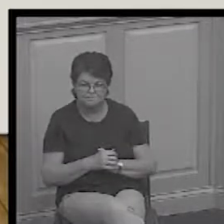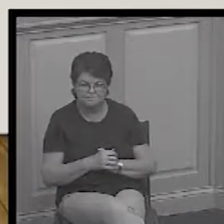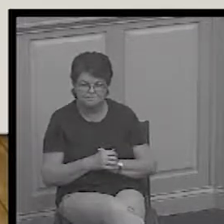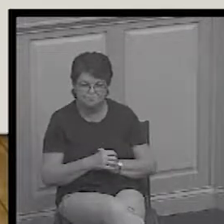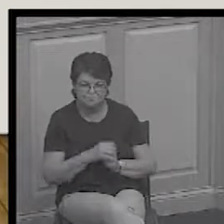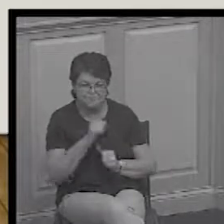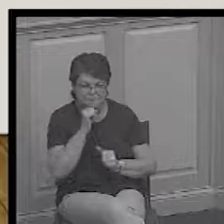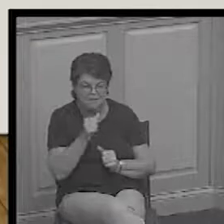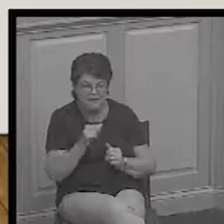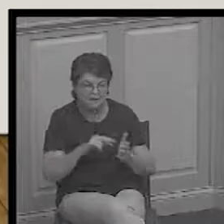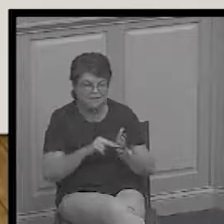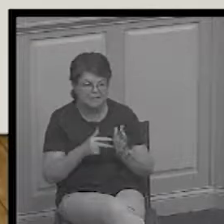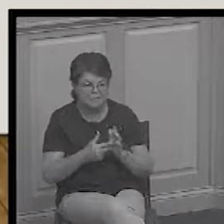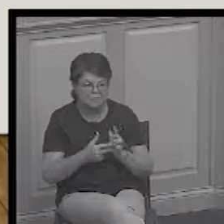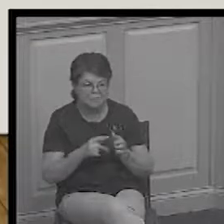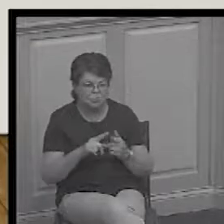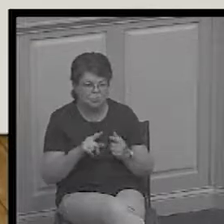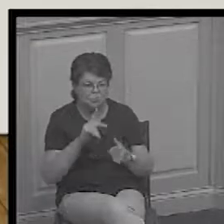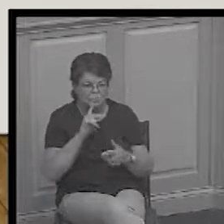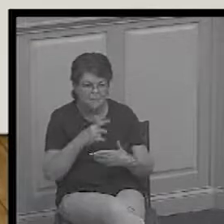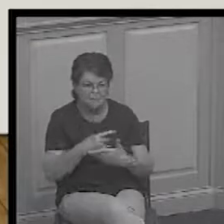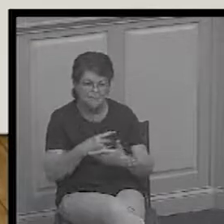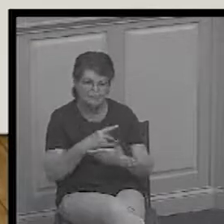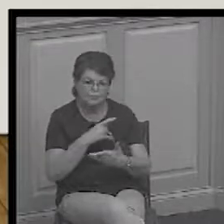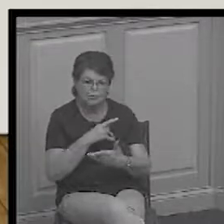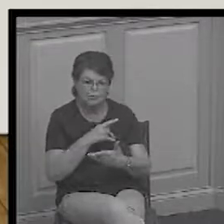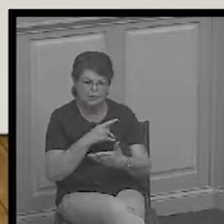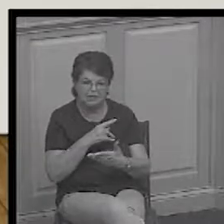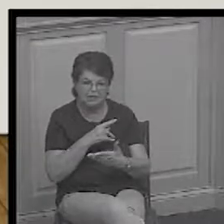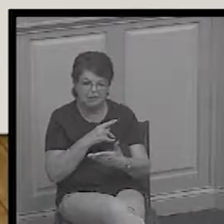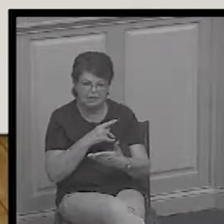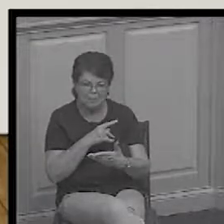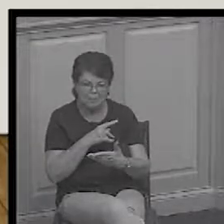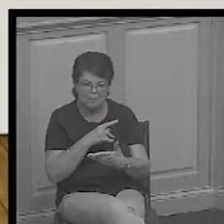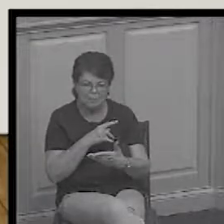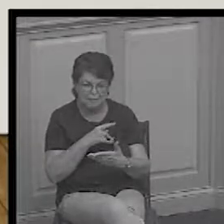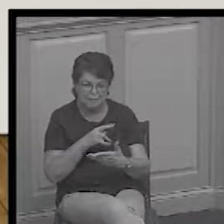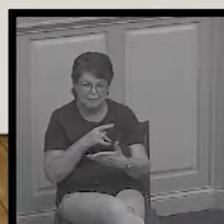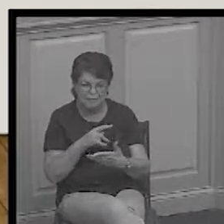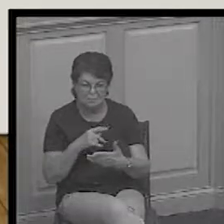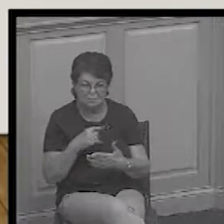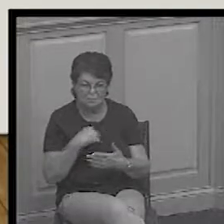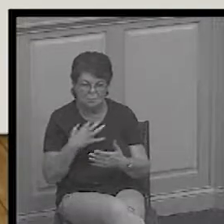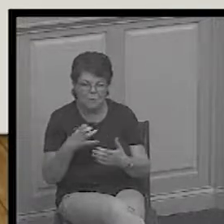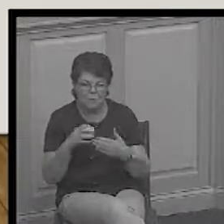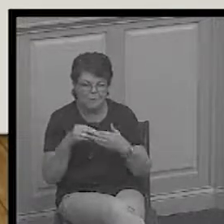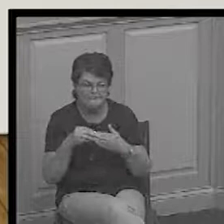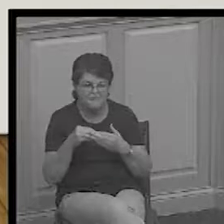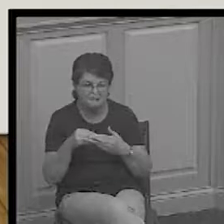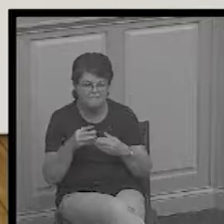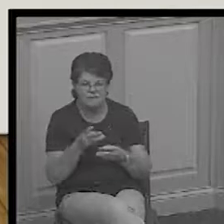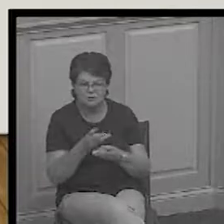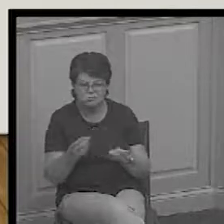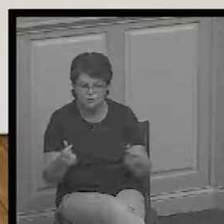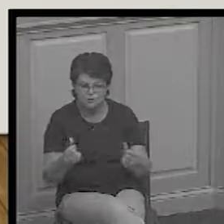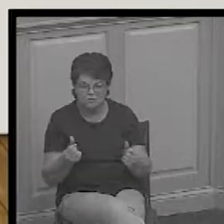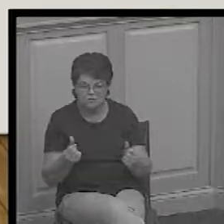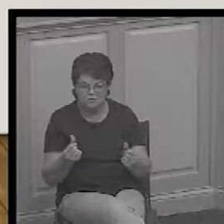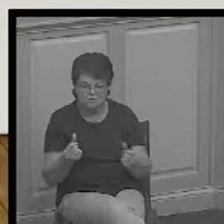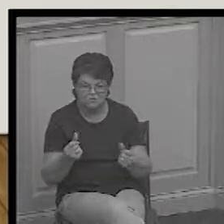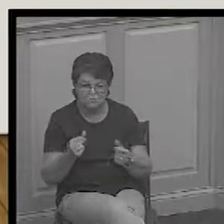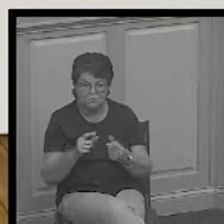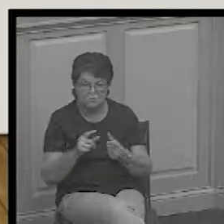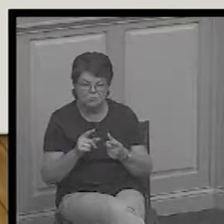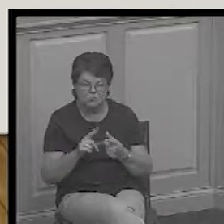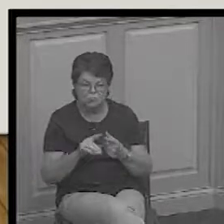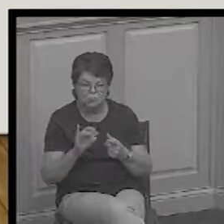It's not intended to be prescriptive. It's intended to be qualitative. We want flexible solutions to these